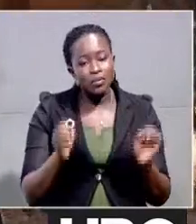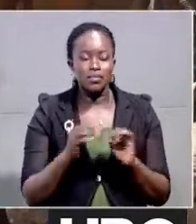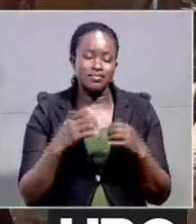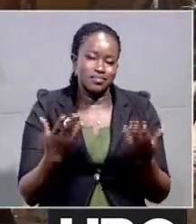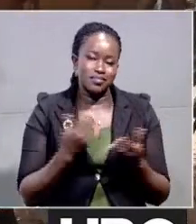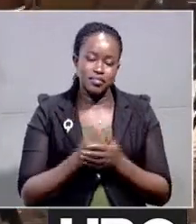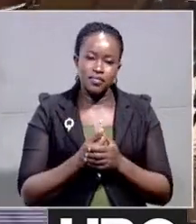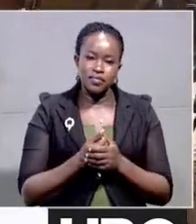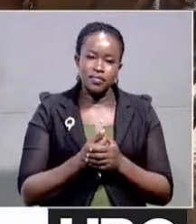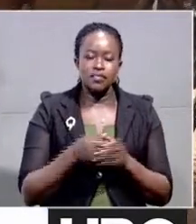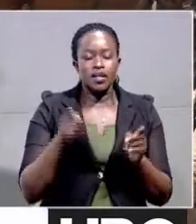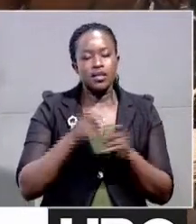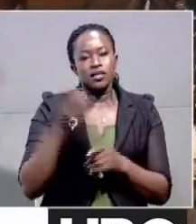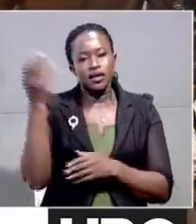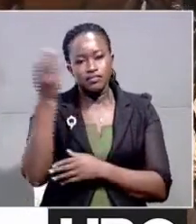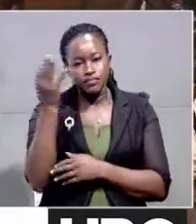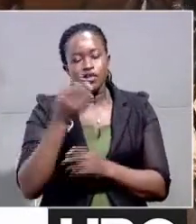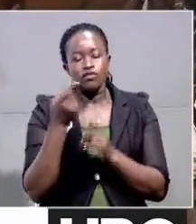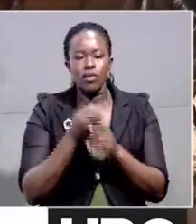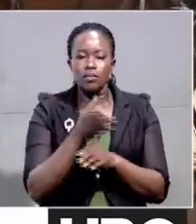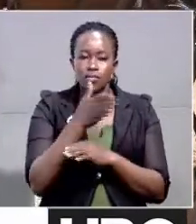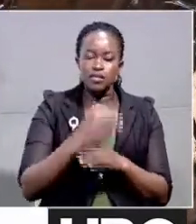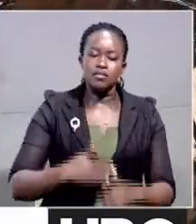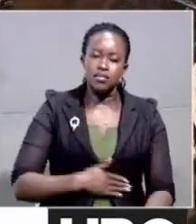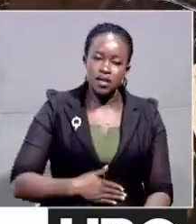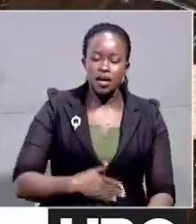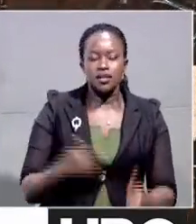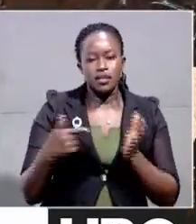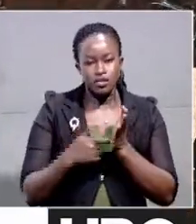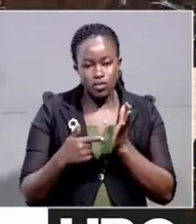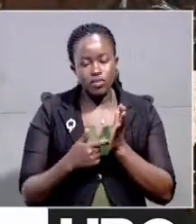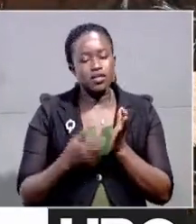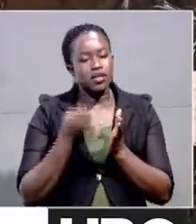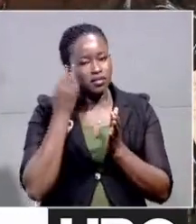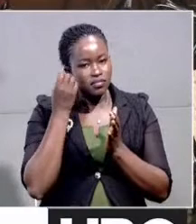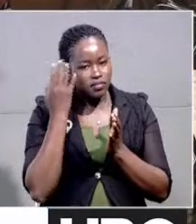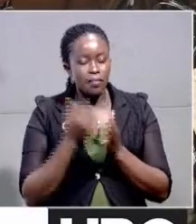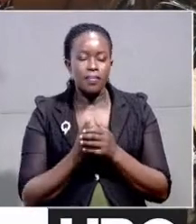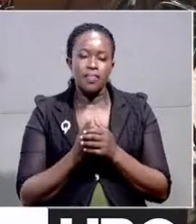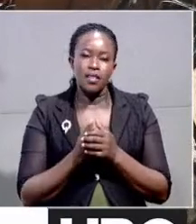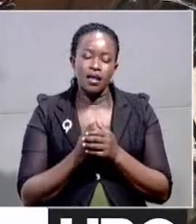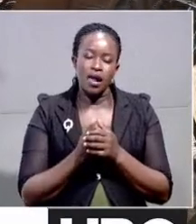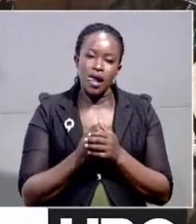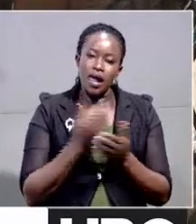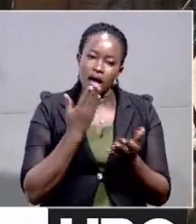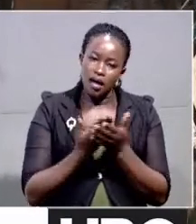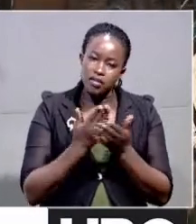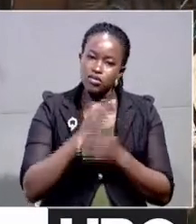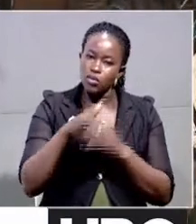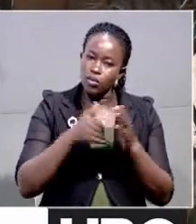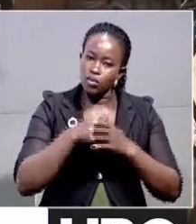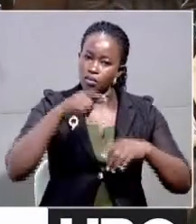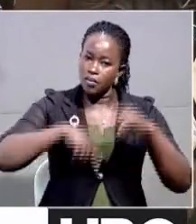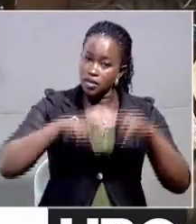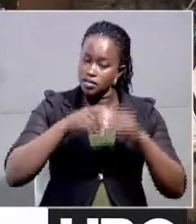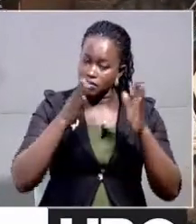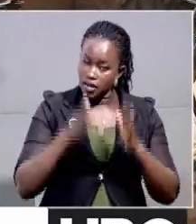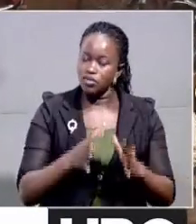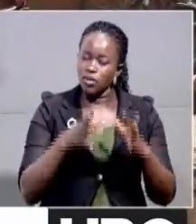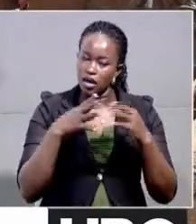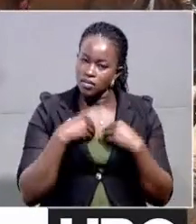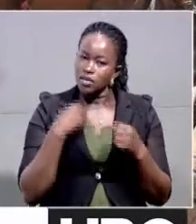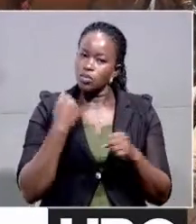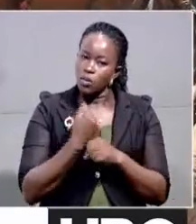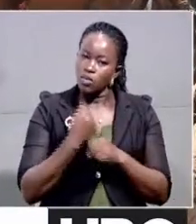A facilitator from Ministry of Science, Technology and Innovations, Dr. Isiko, urged participants to appreciate hard work